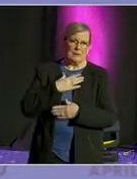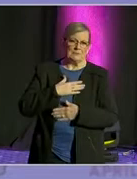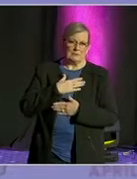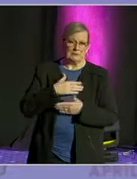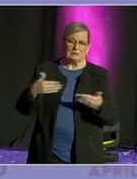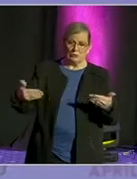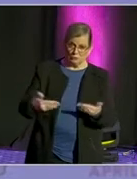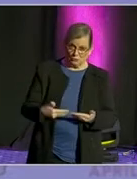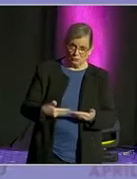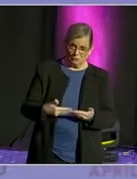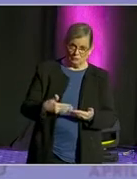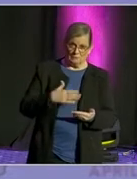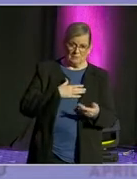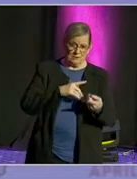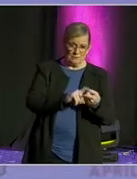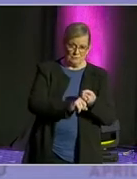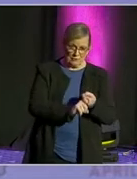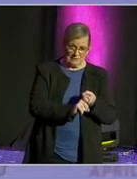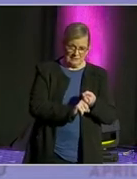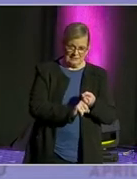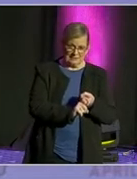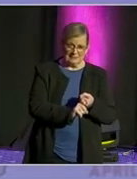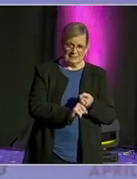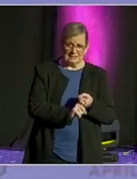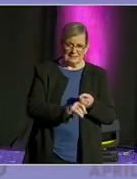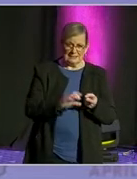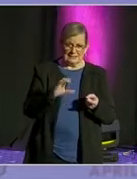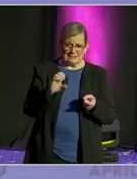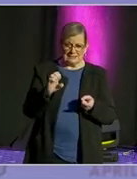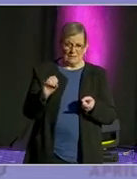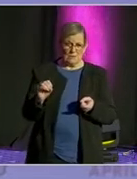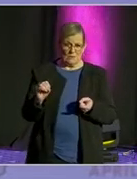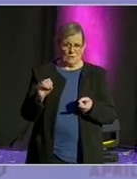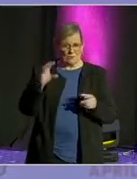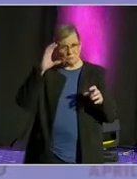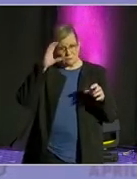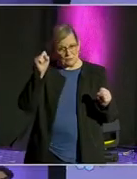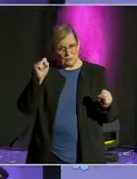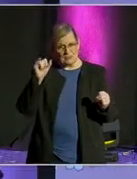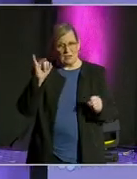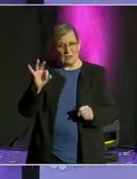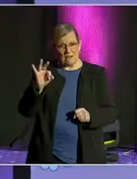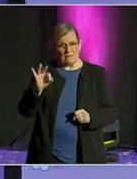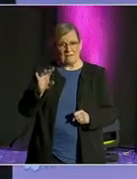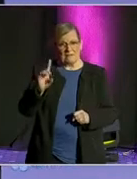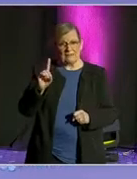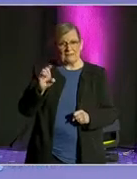the President and CEO of Destination DC, Mr. Elliot Ferguson. Elliot?